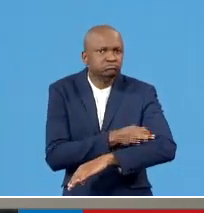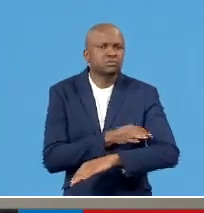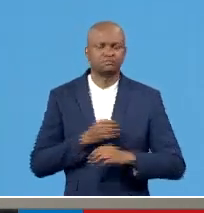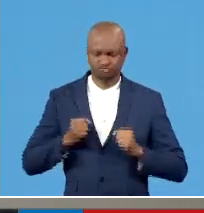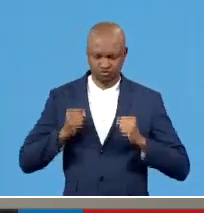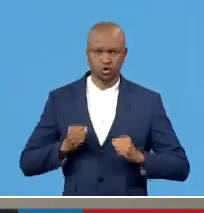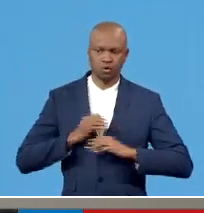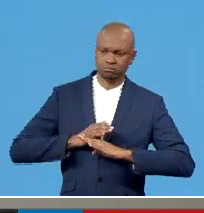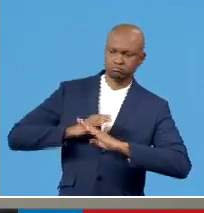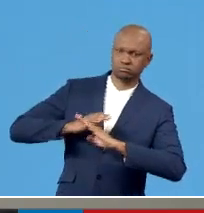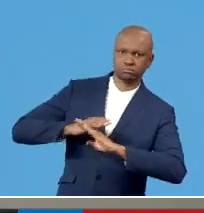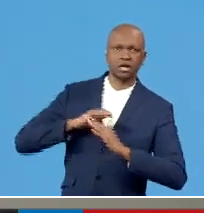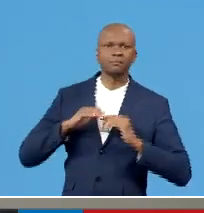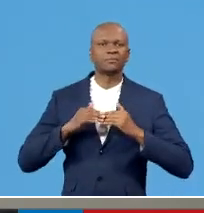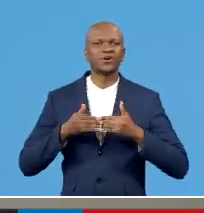see, sustained,